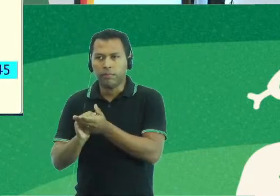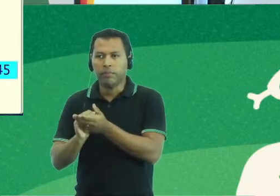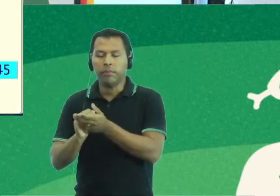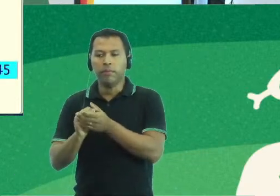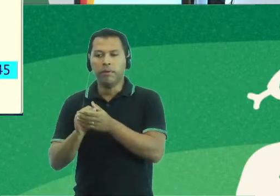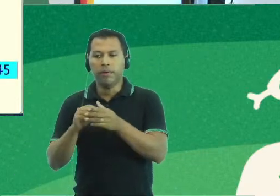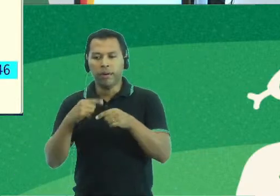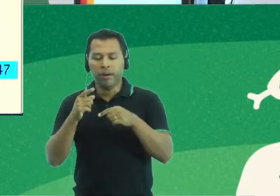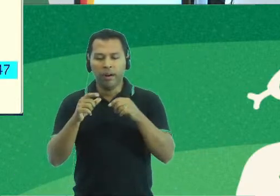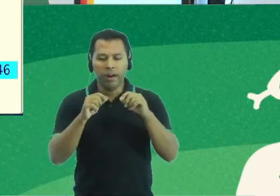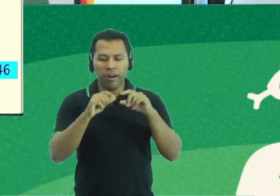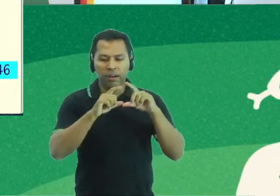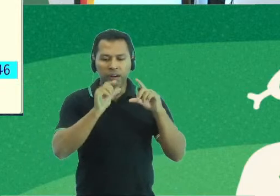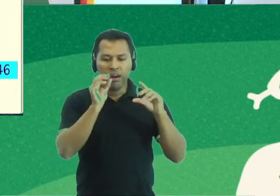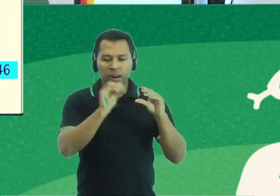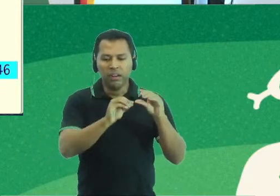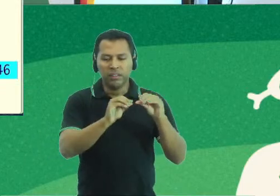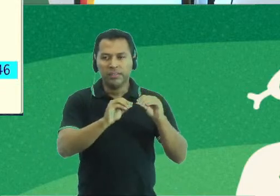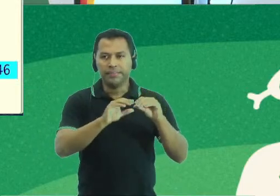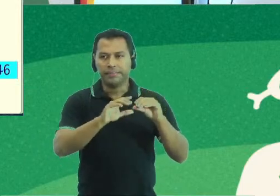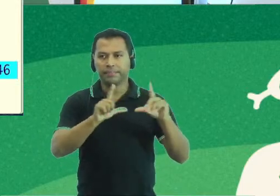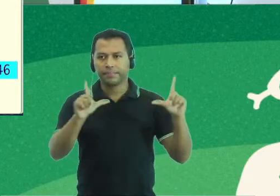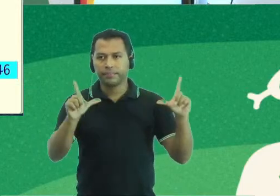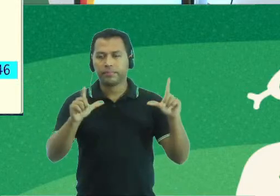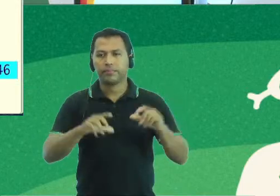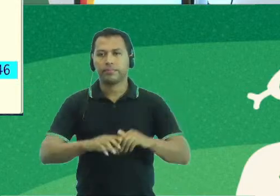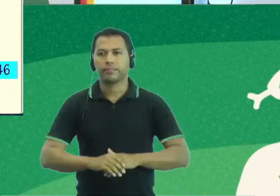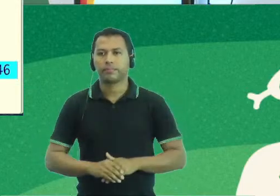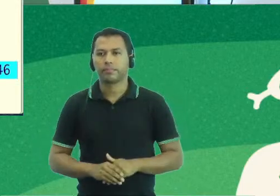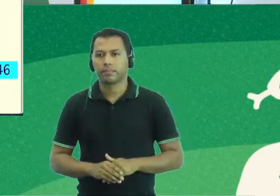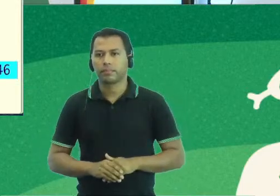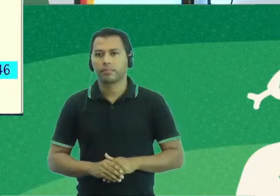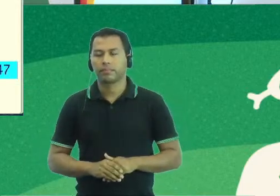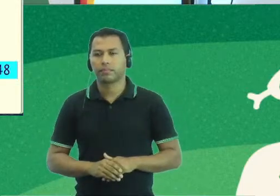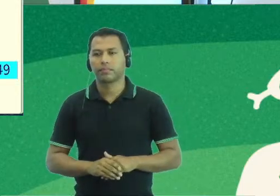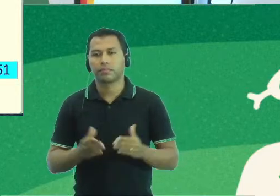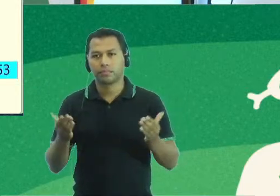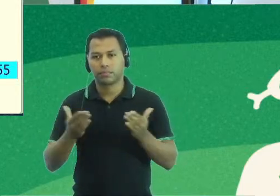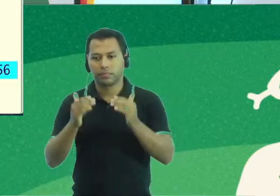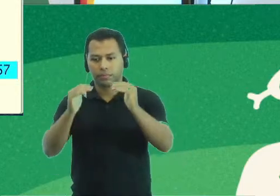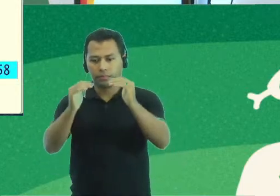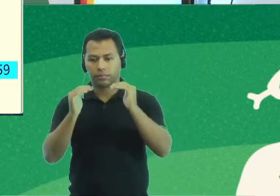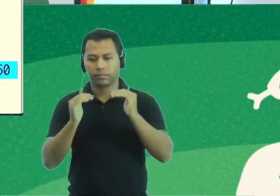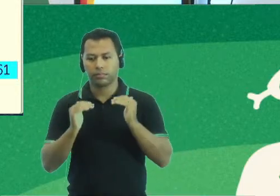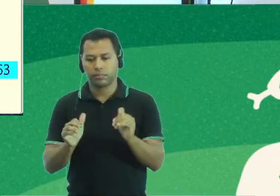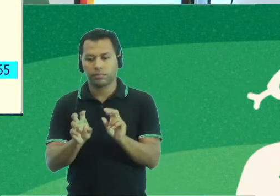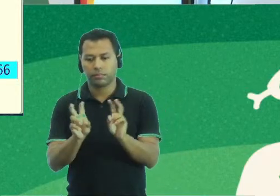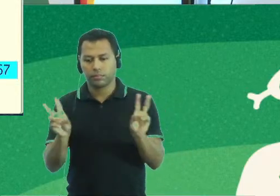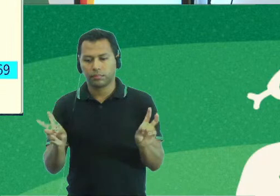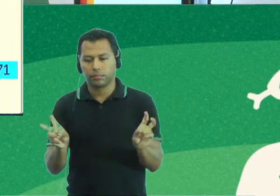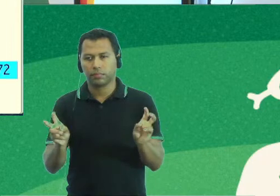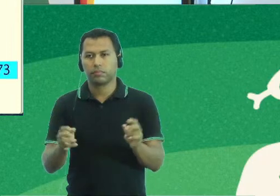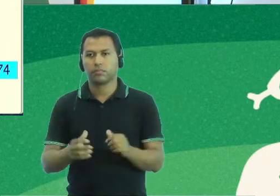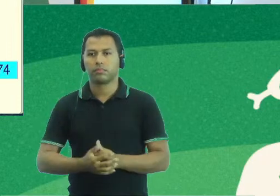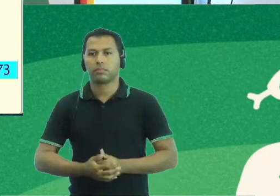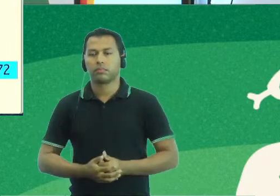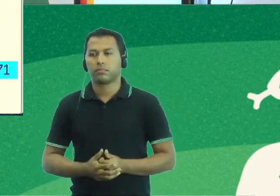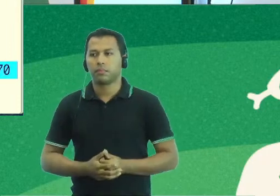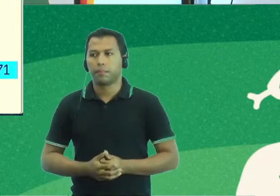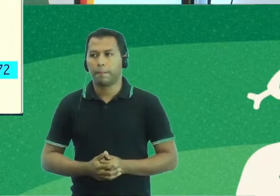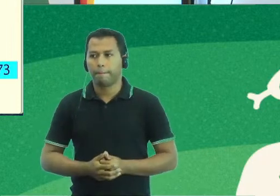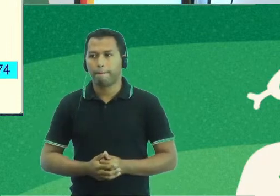And then I'm going to give it the subject line, which will be, I'll say, International Space Station